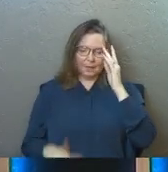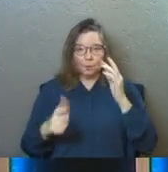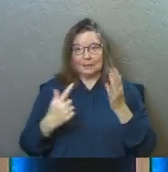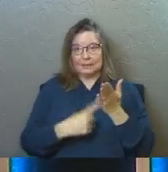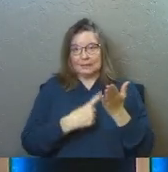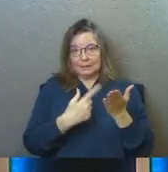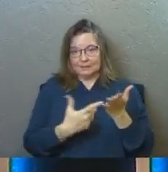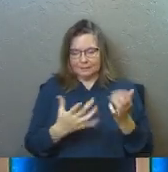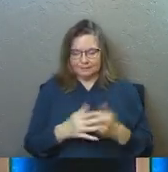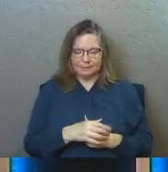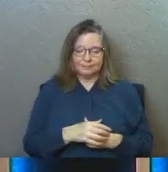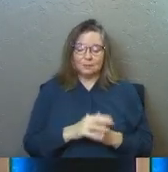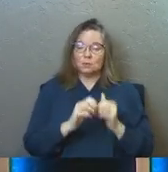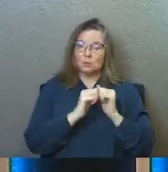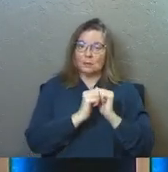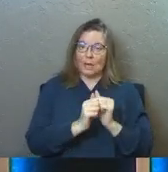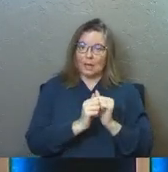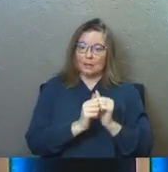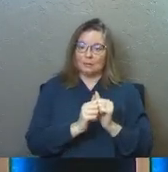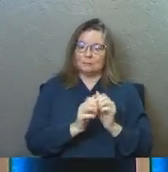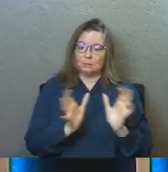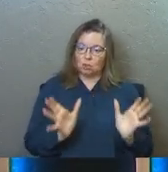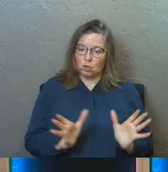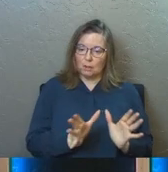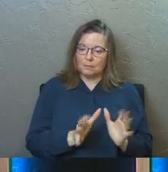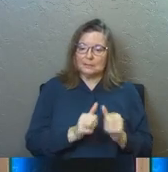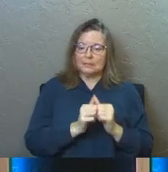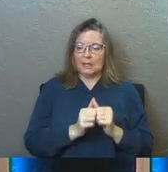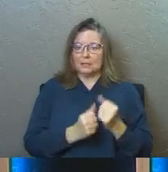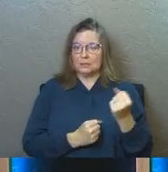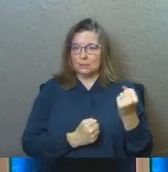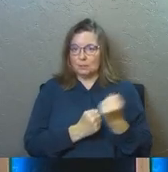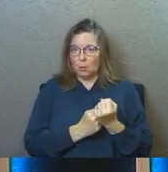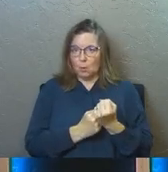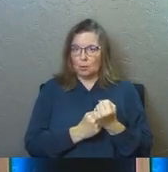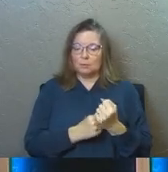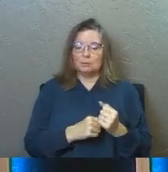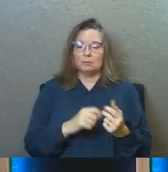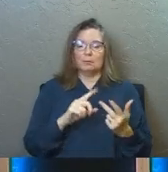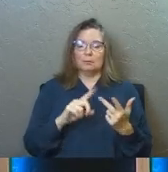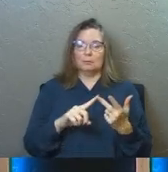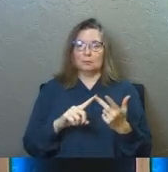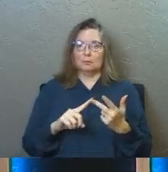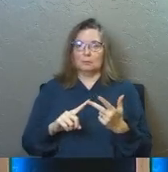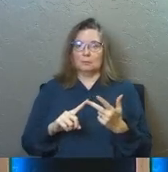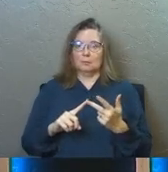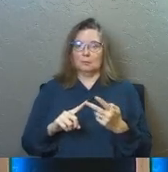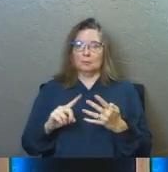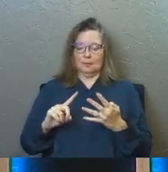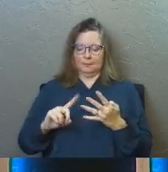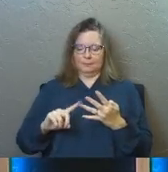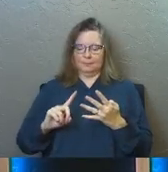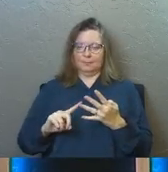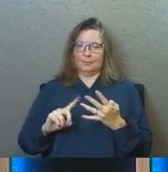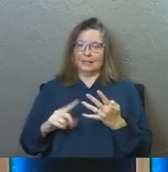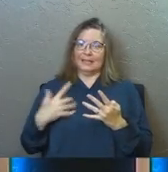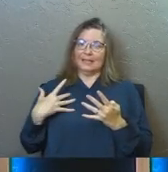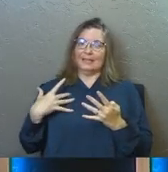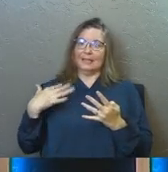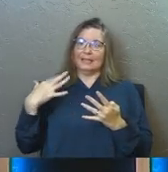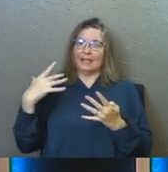need it sometimes. So together, it brings encouragement. Together brings support. Point number three, together brings